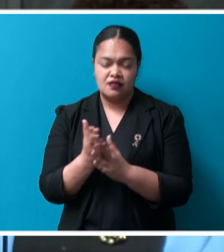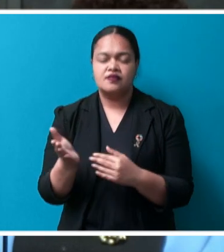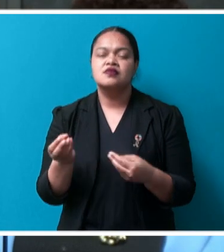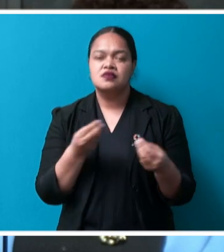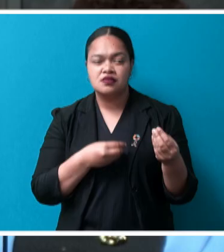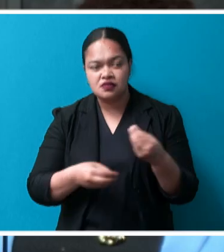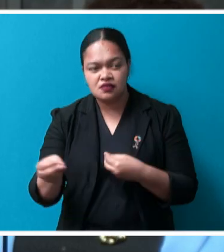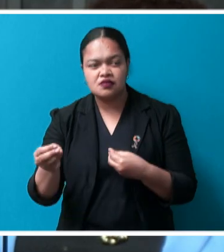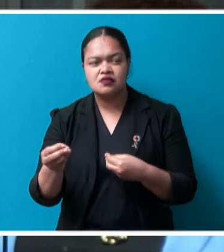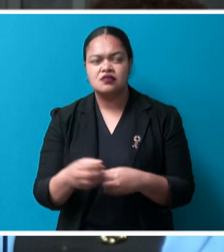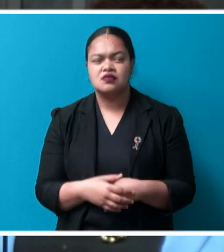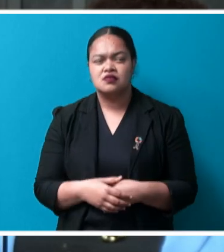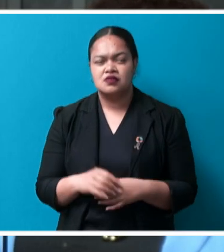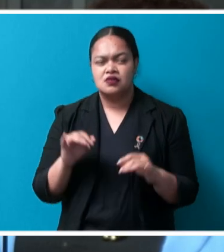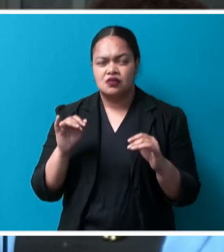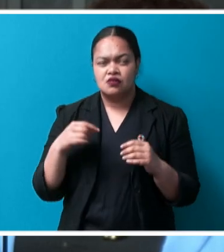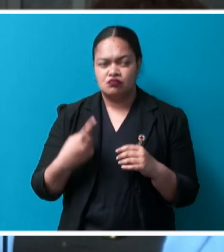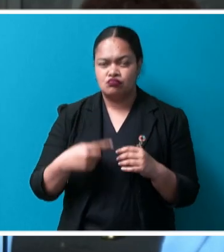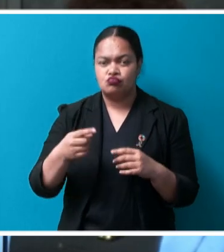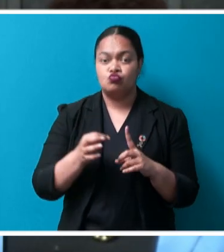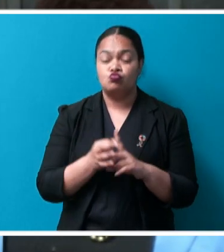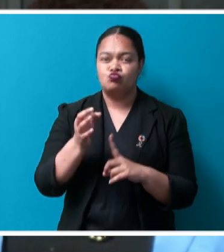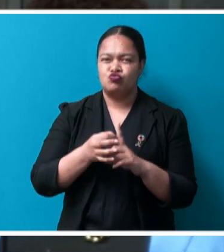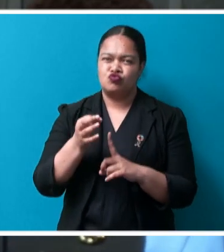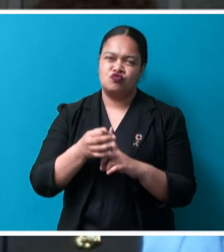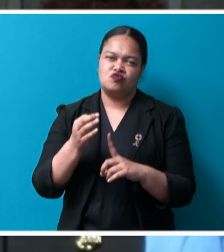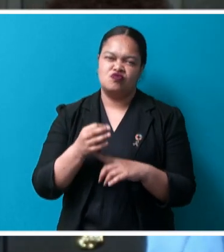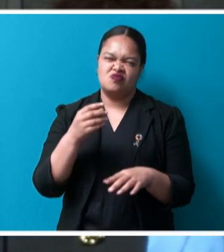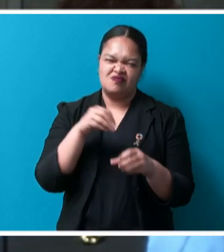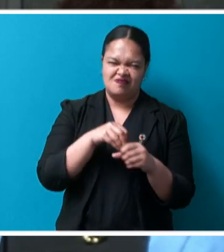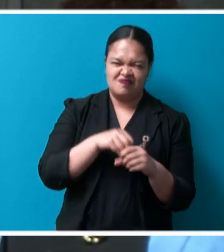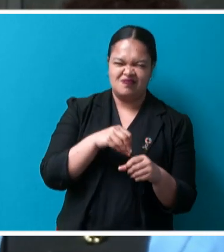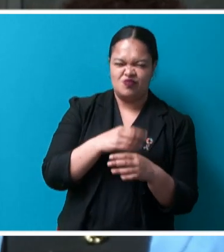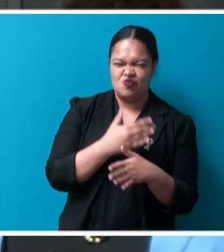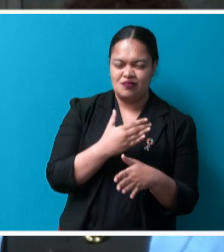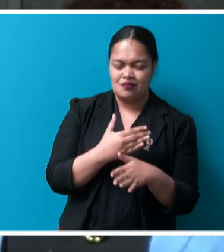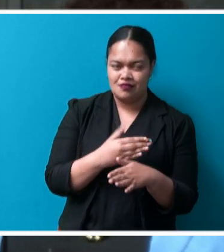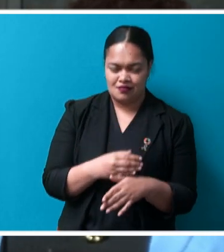and improve overall efficiency. While government receives